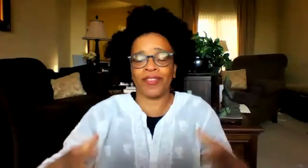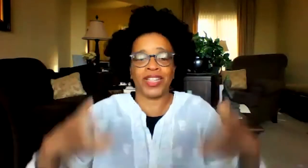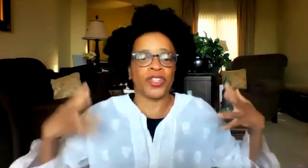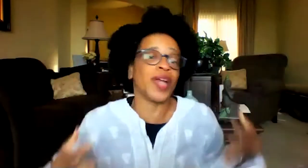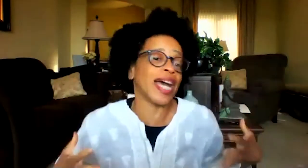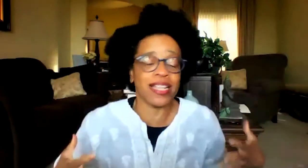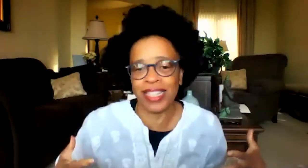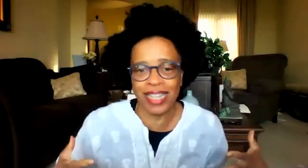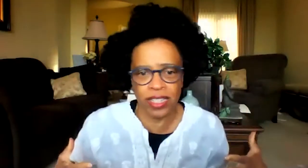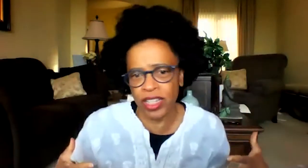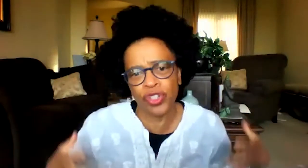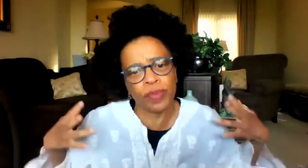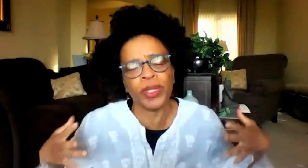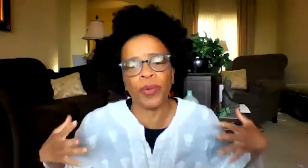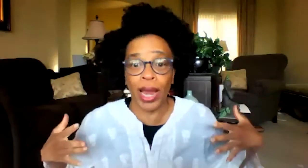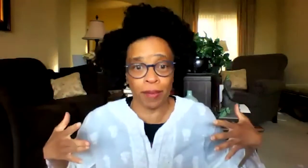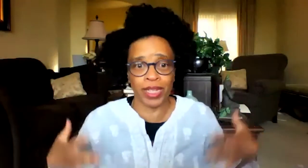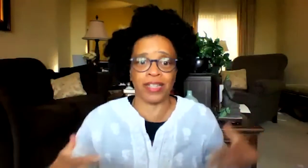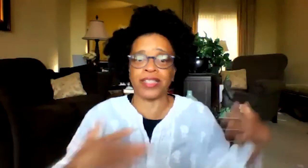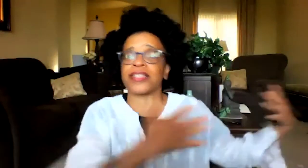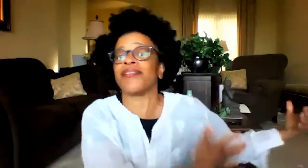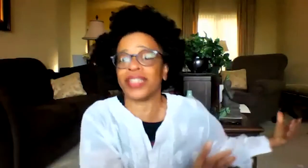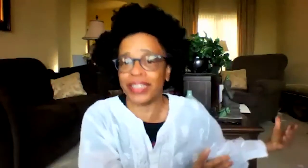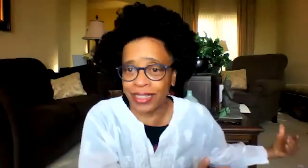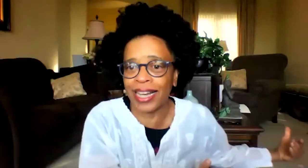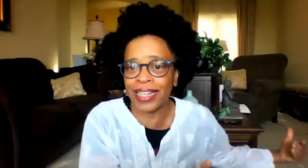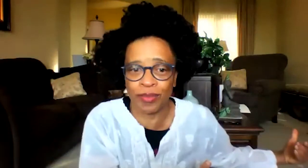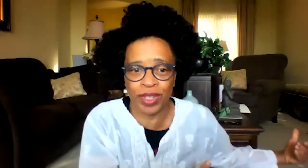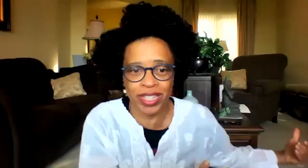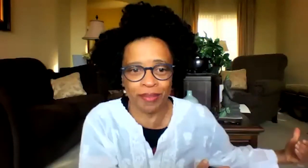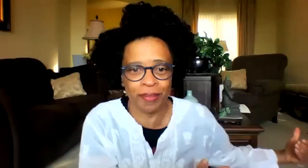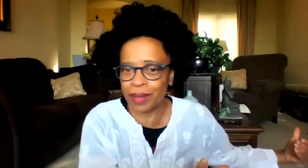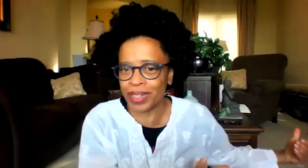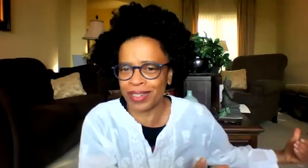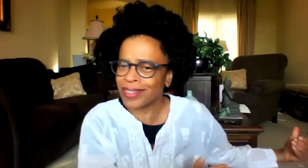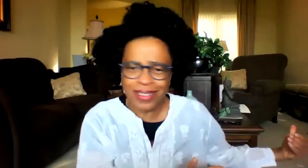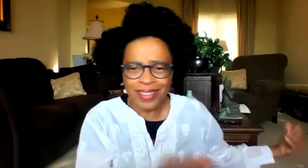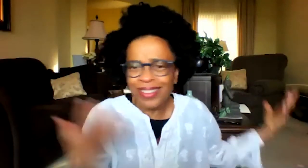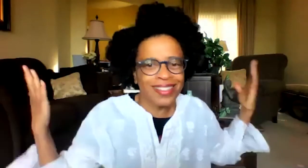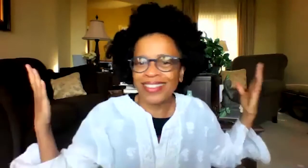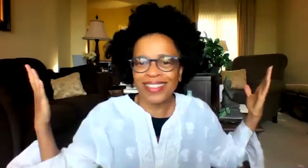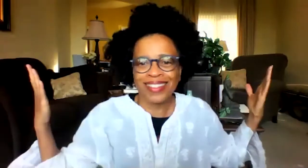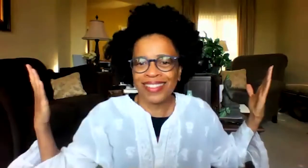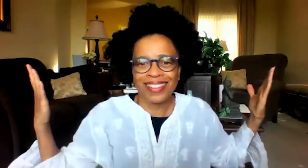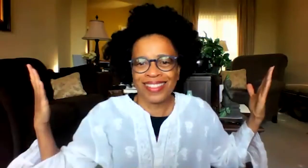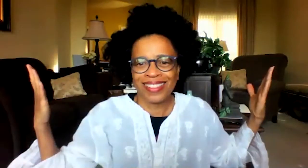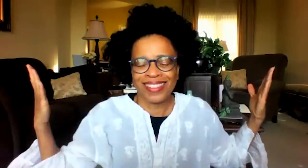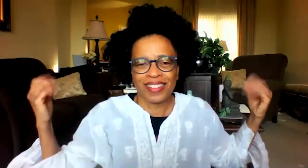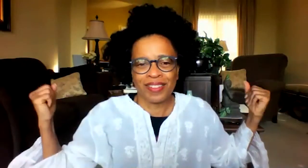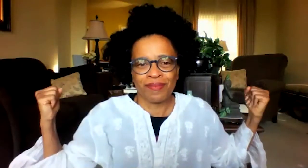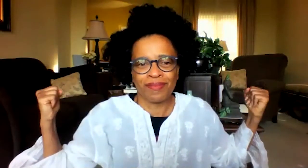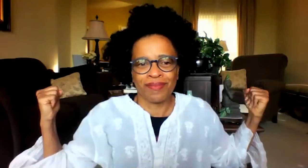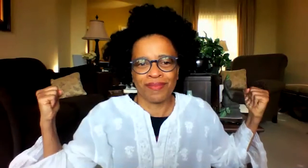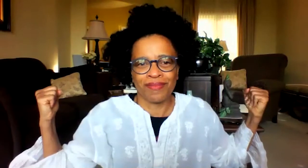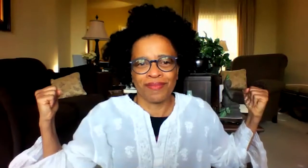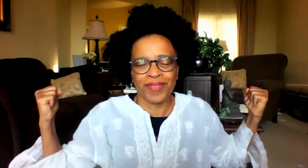war, and of a United States that should be white, because in 1790 we said it might be.